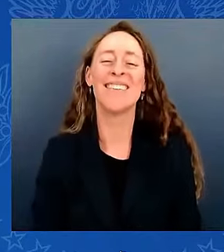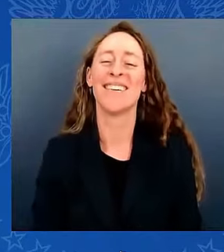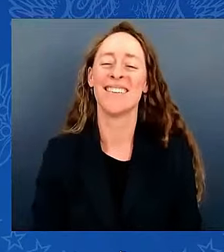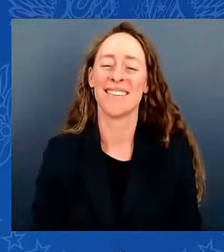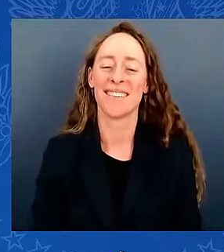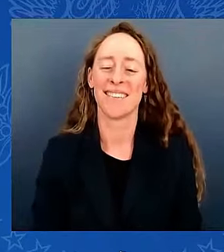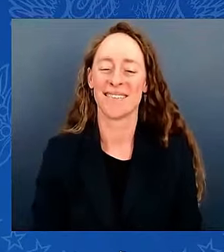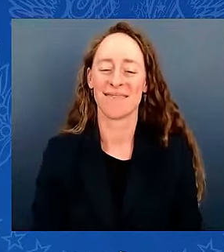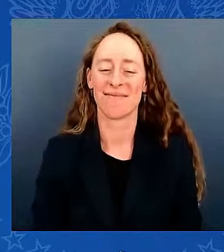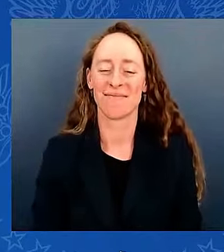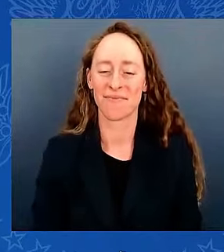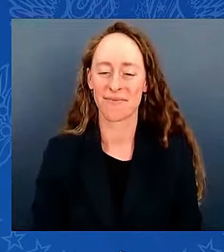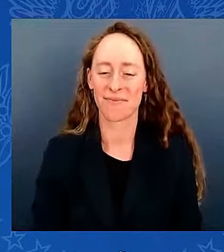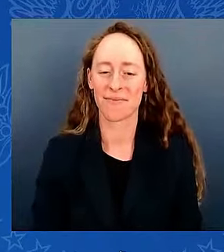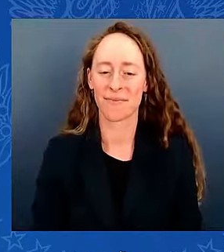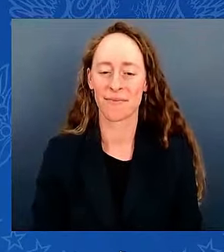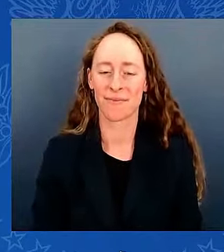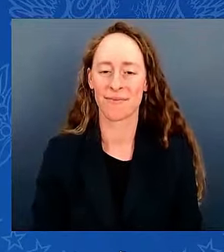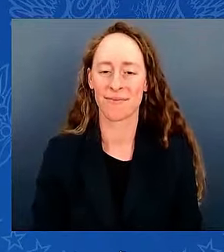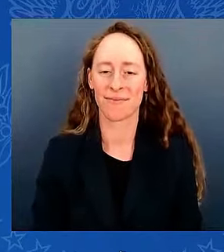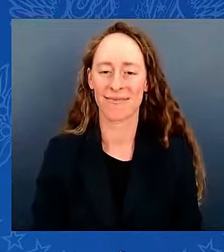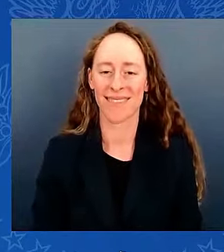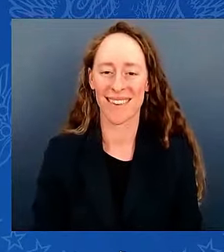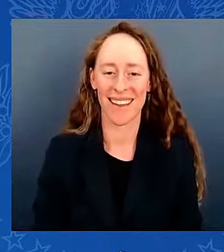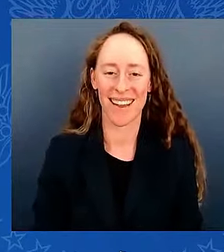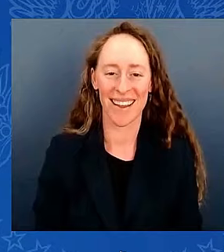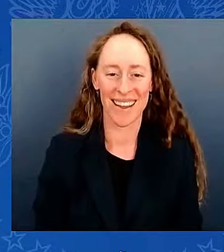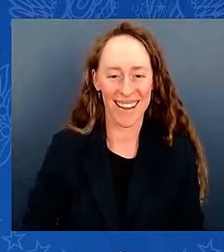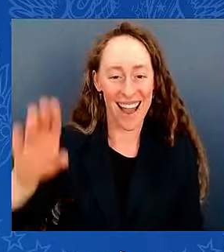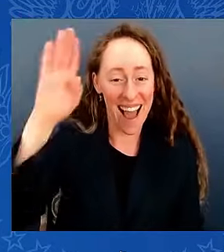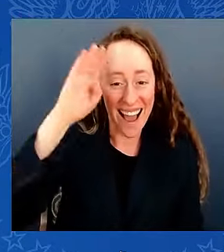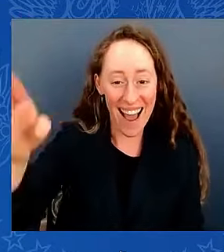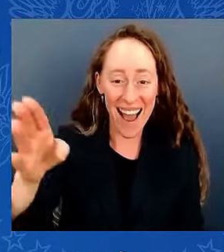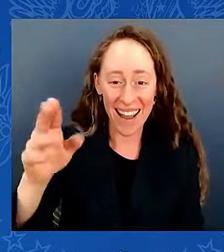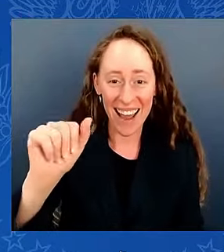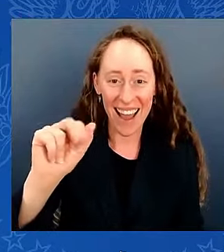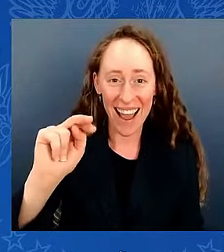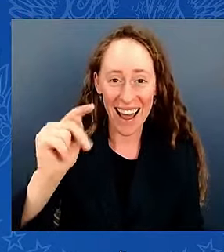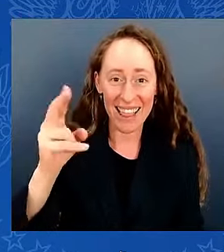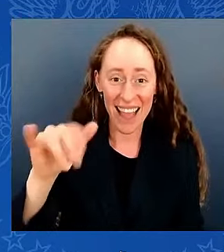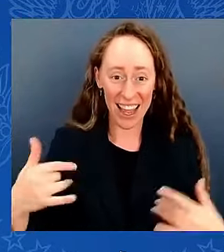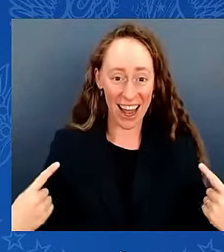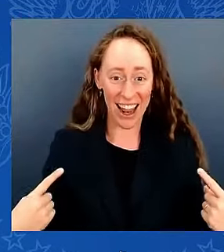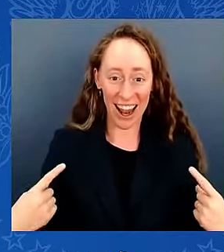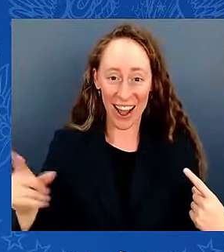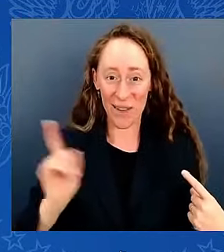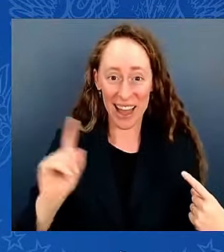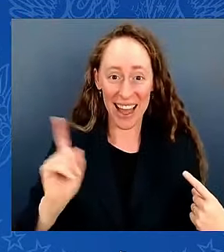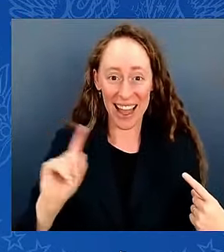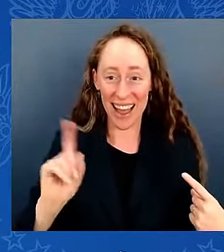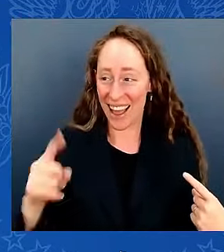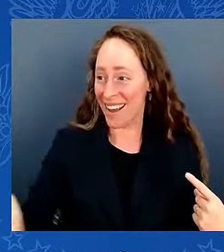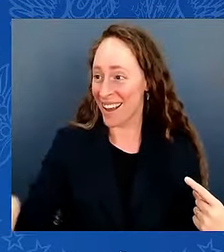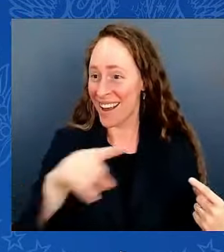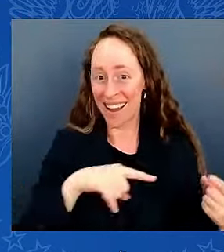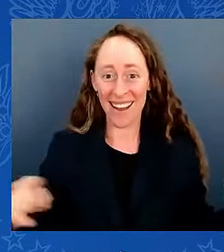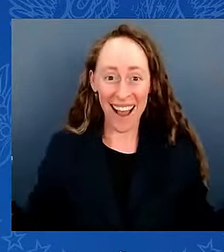Hi, Anthony. Look where we are. Oh my gosh. Good afternoon.